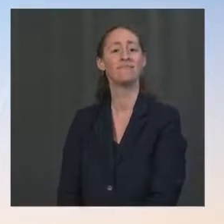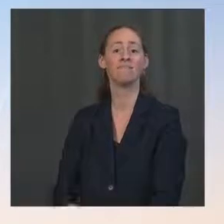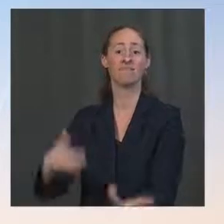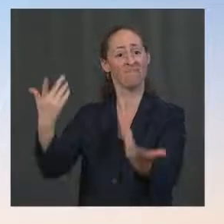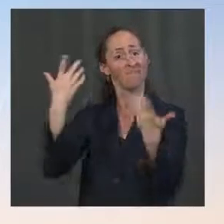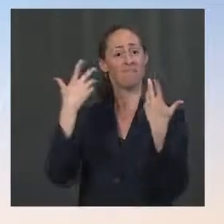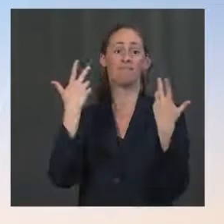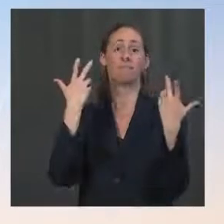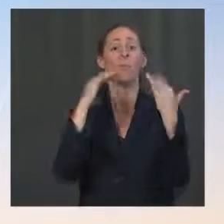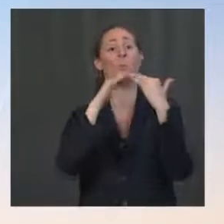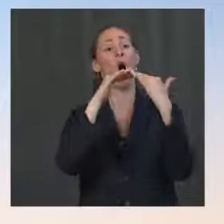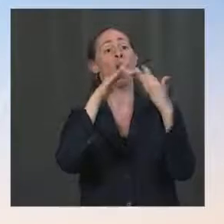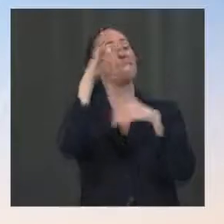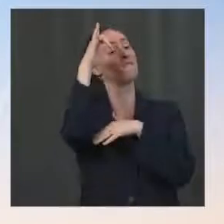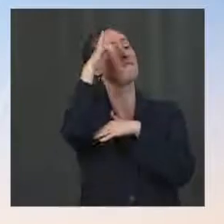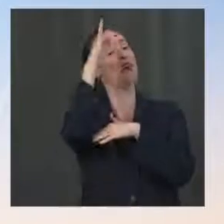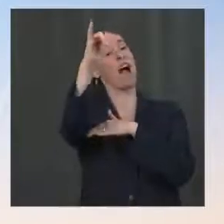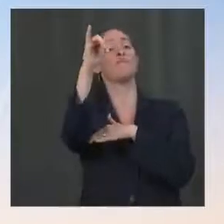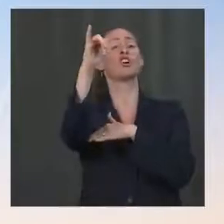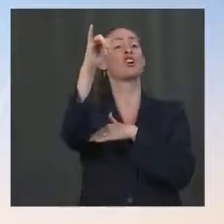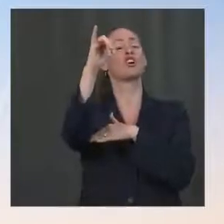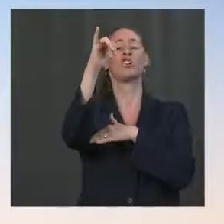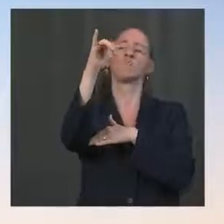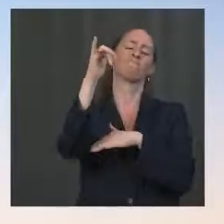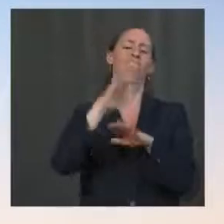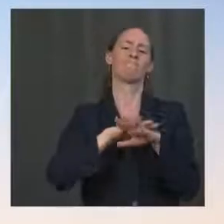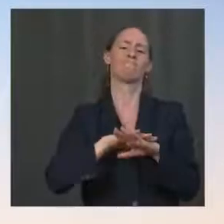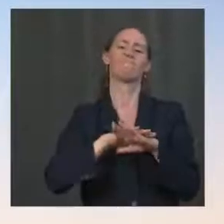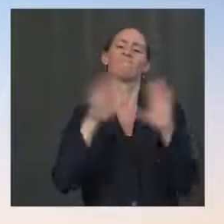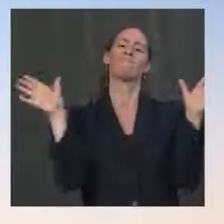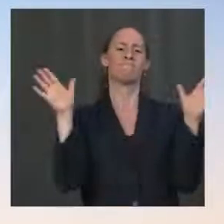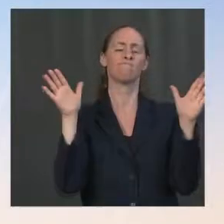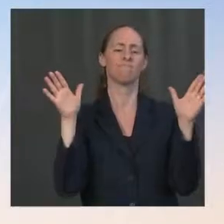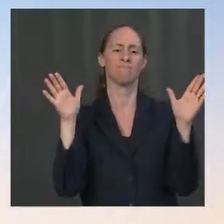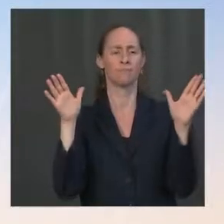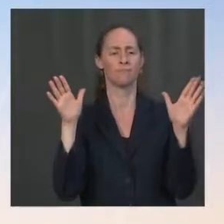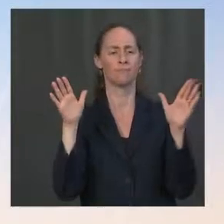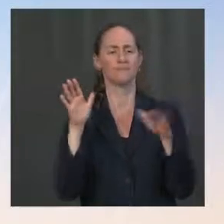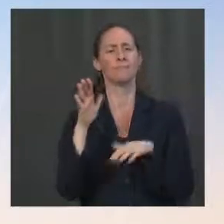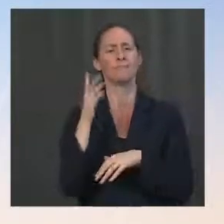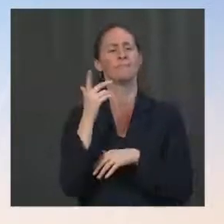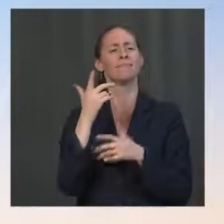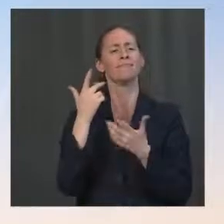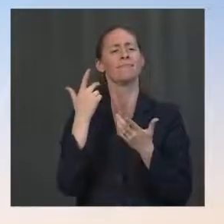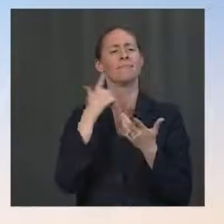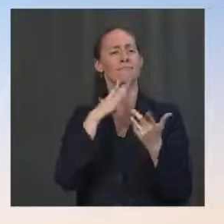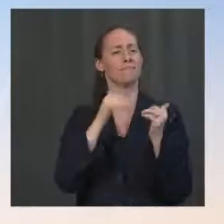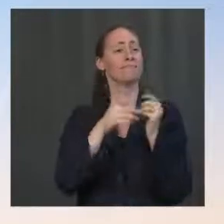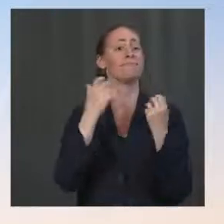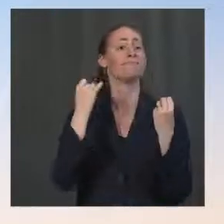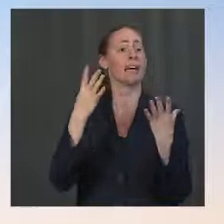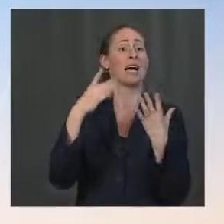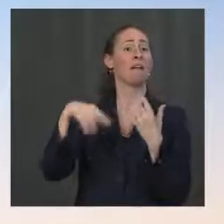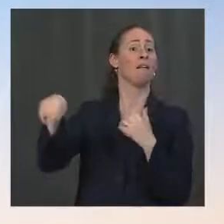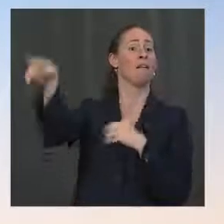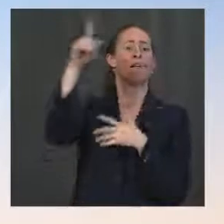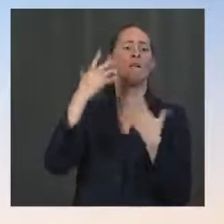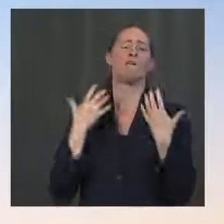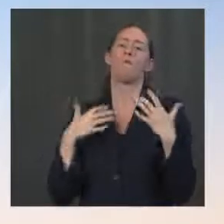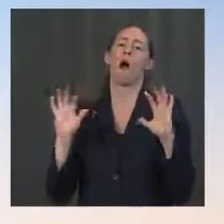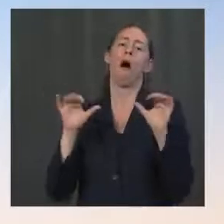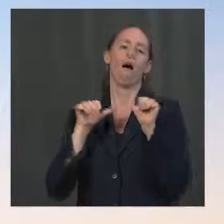Republican and Democrat administrations opposed, that the polling showed the majority of the country opposed, and then